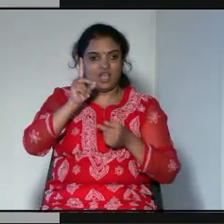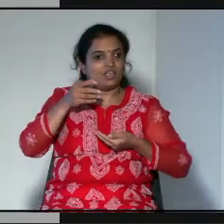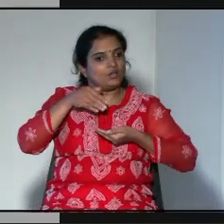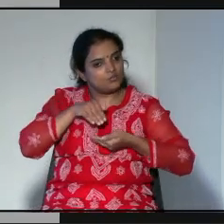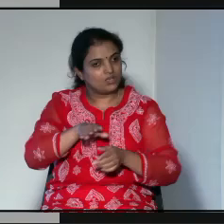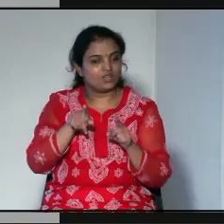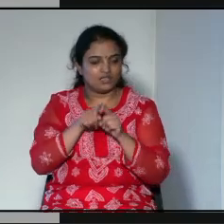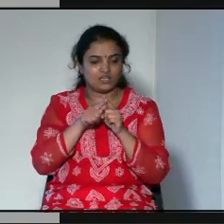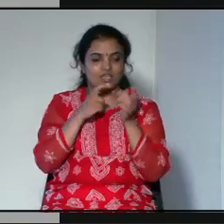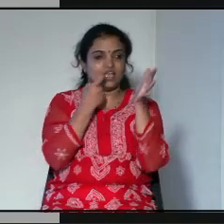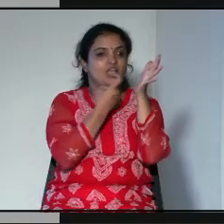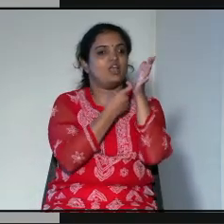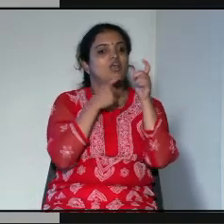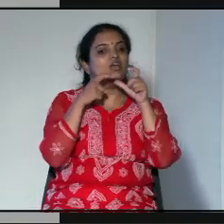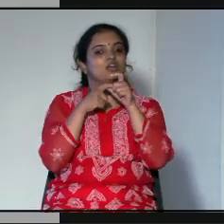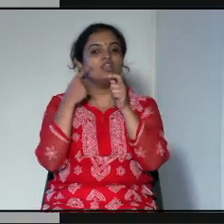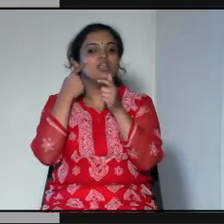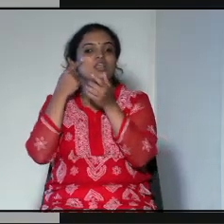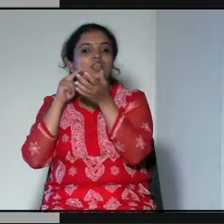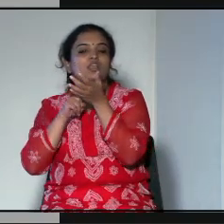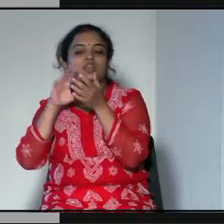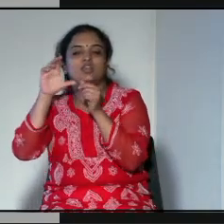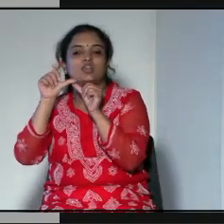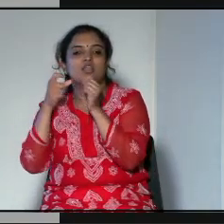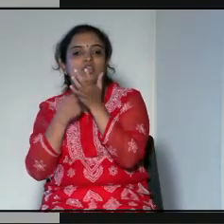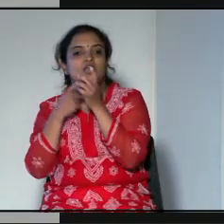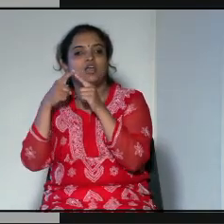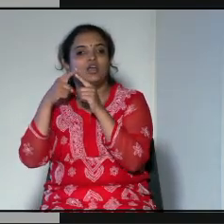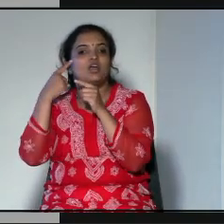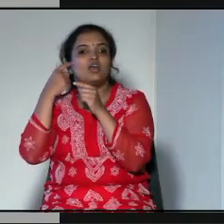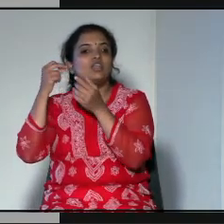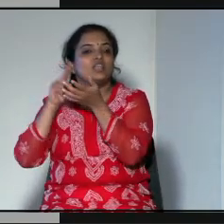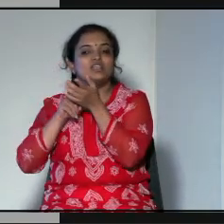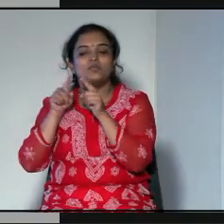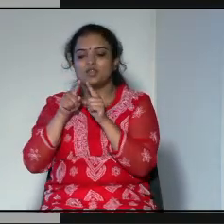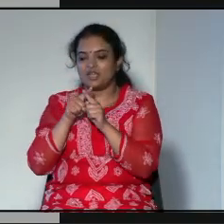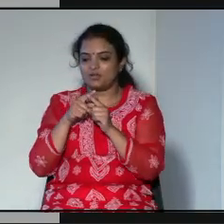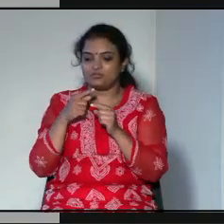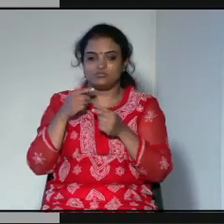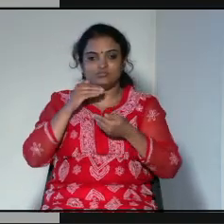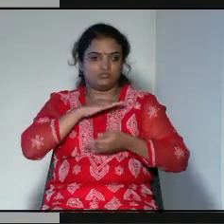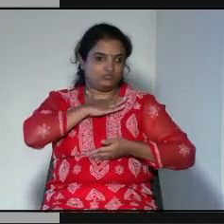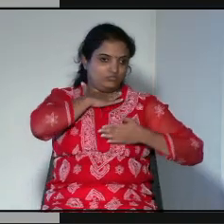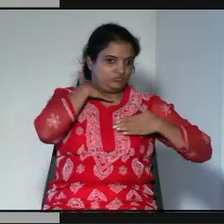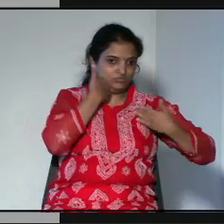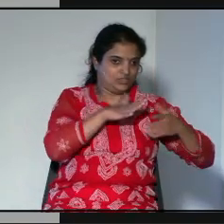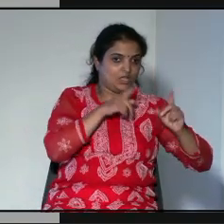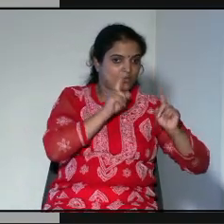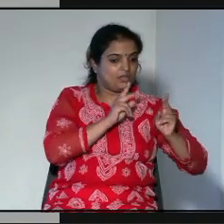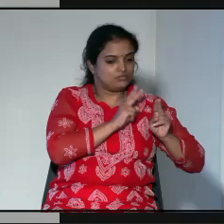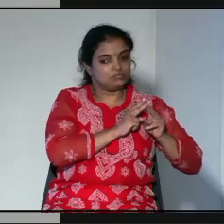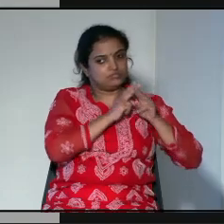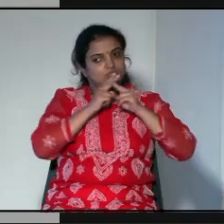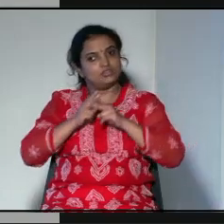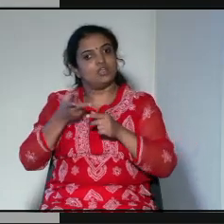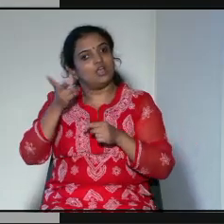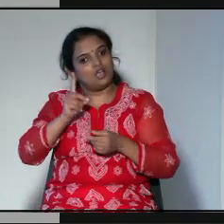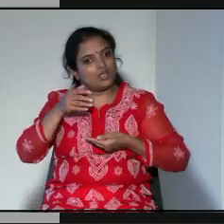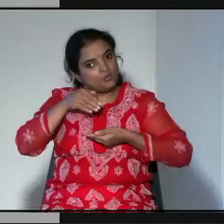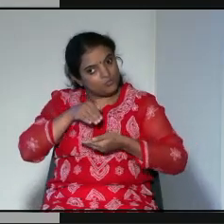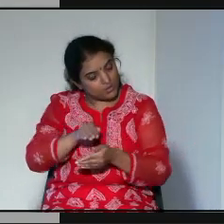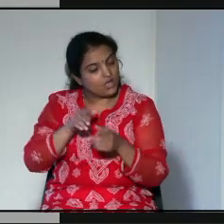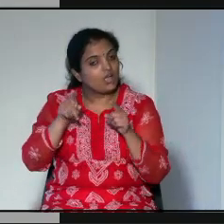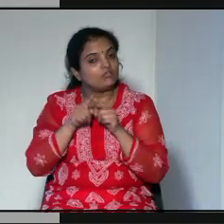Guha-Thakurta through his death. It is in the thick of these brewing tensions that the artist spent her first